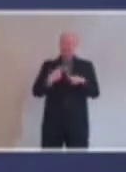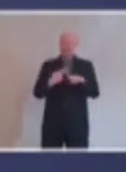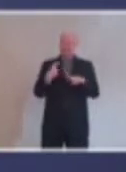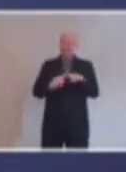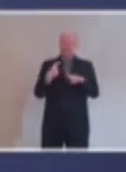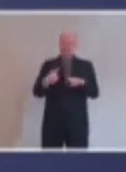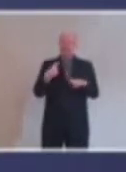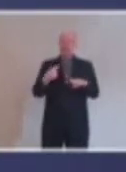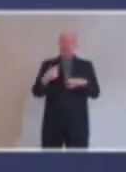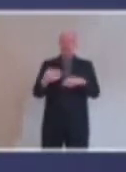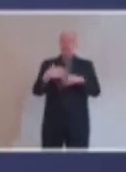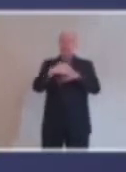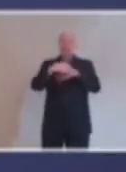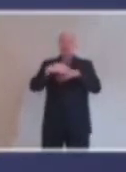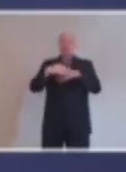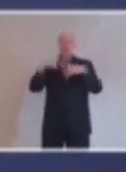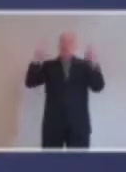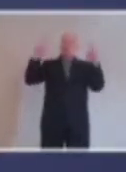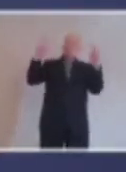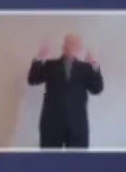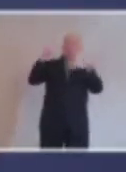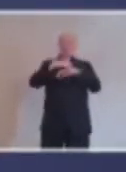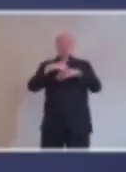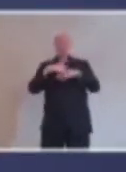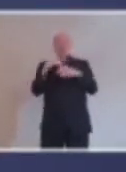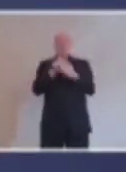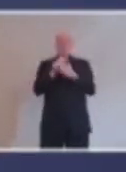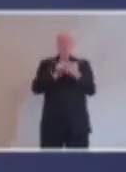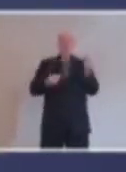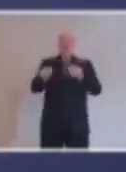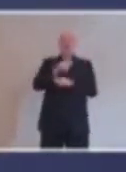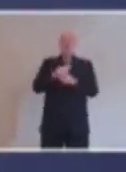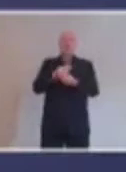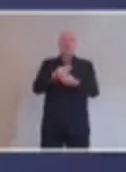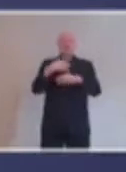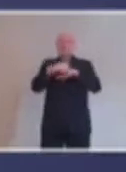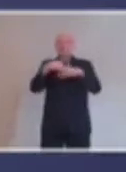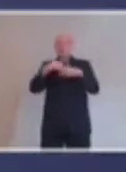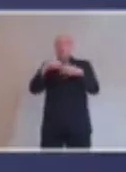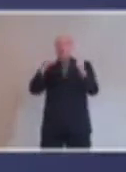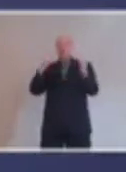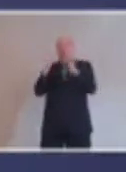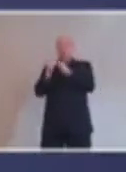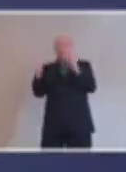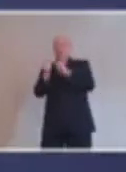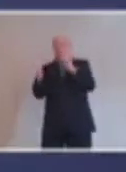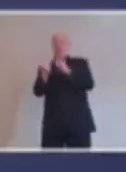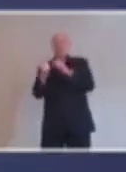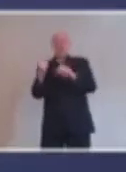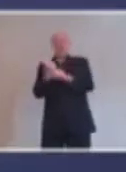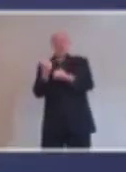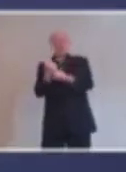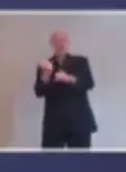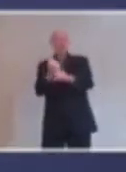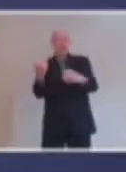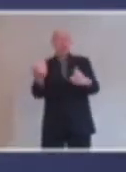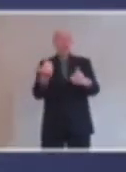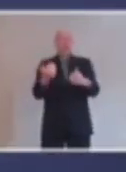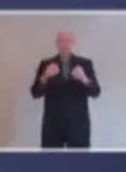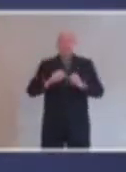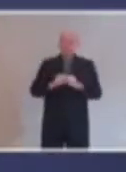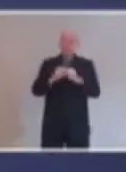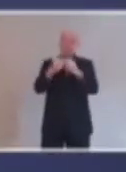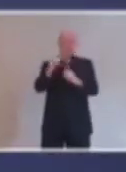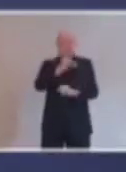green economy. The green industrial revolution that in the next 10 years will create hundreds of thousands, if not